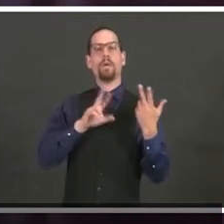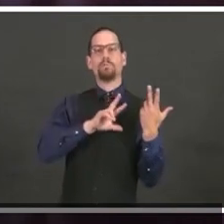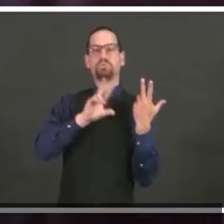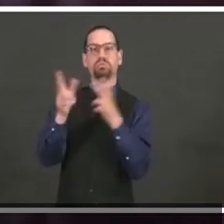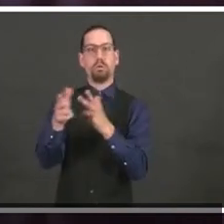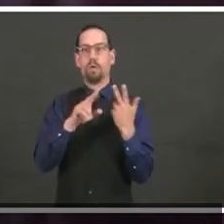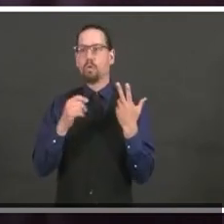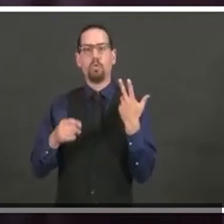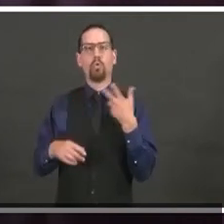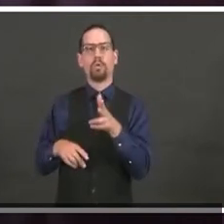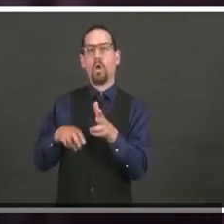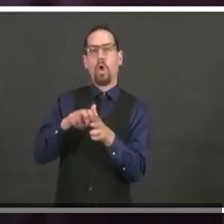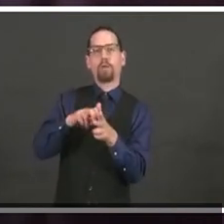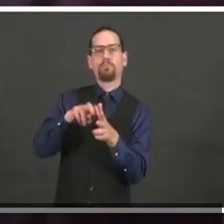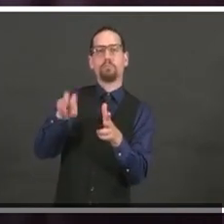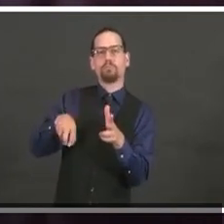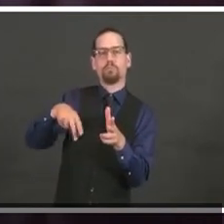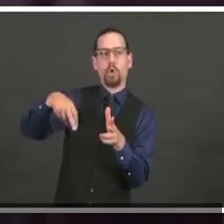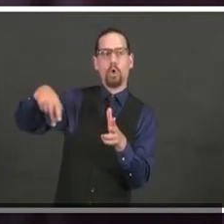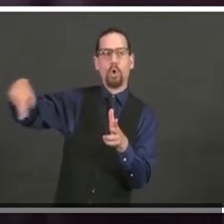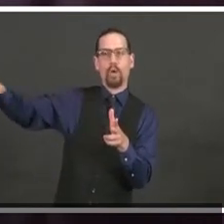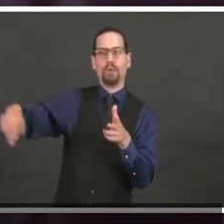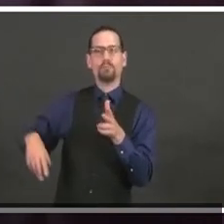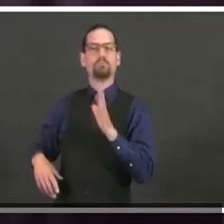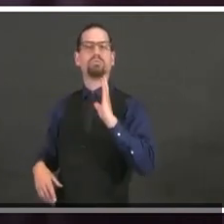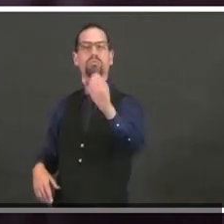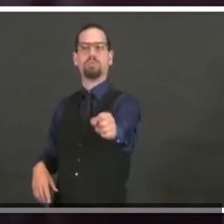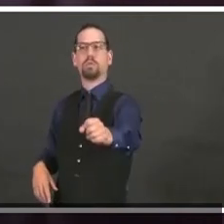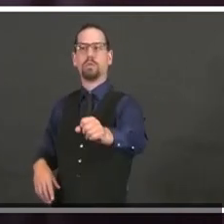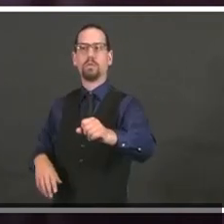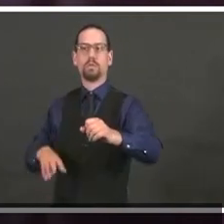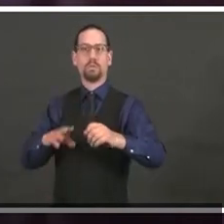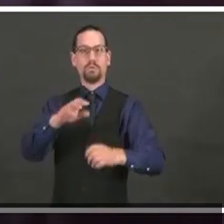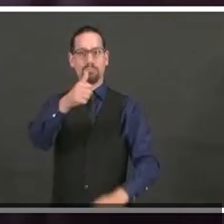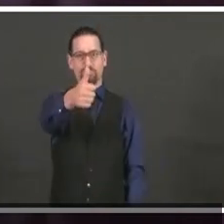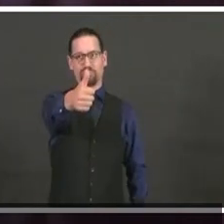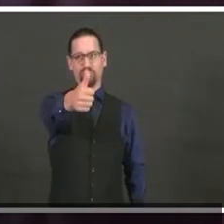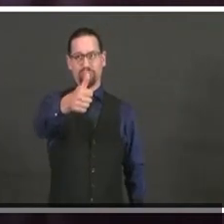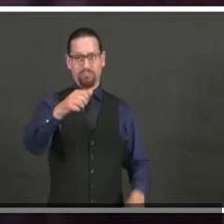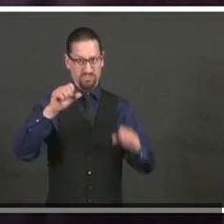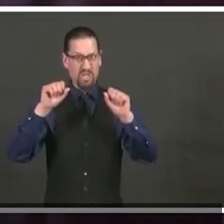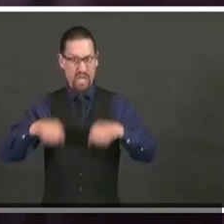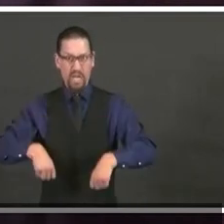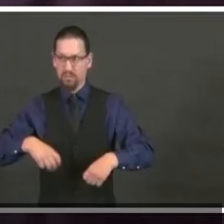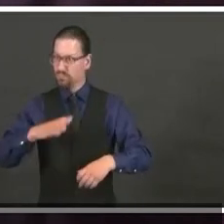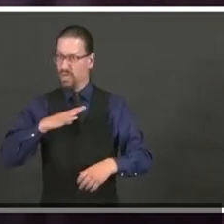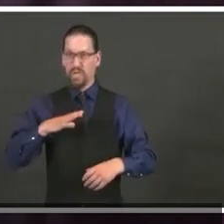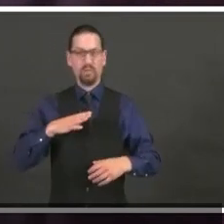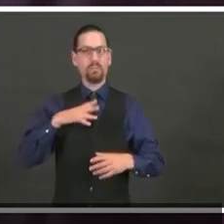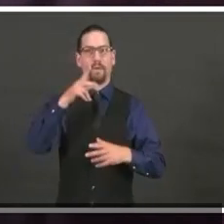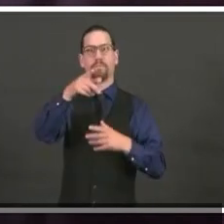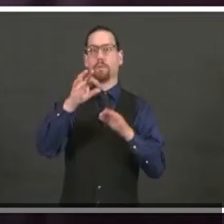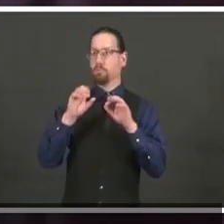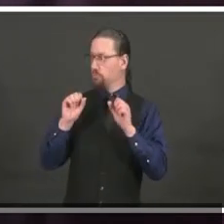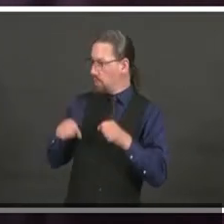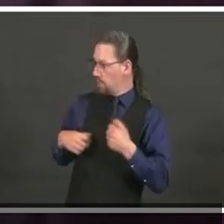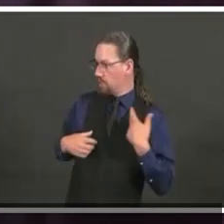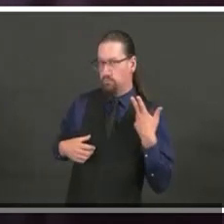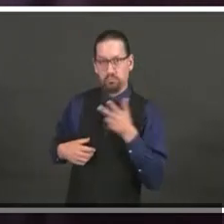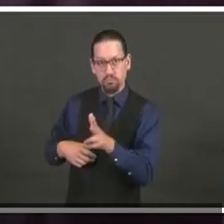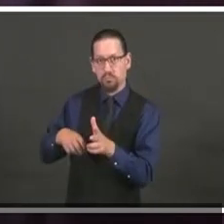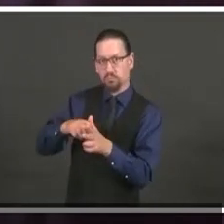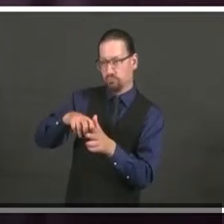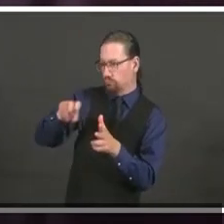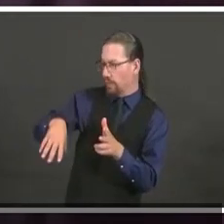We had to close some of the parking lots, but some people got dropped off, which was a help. We did have,